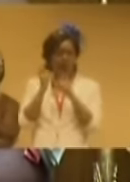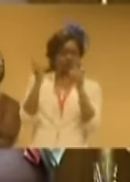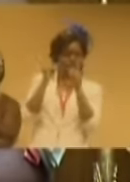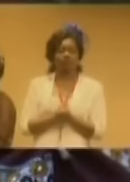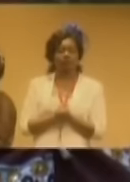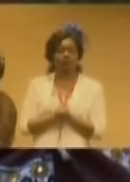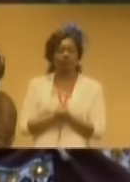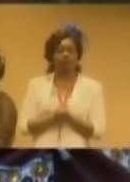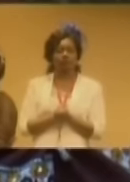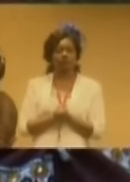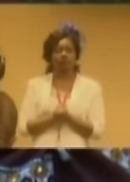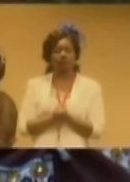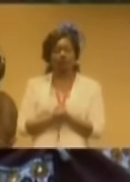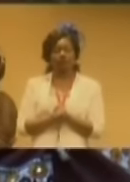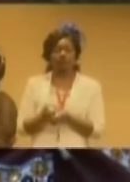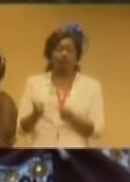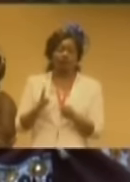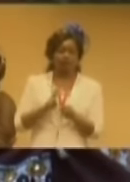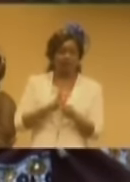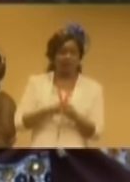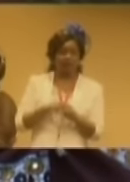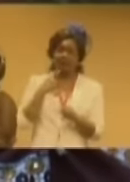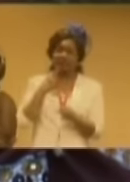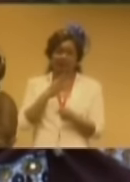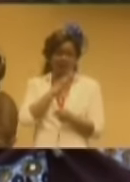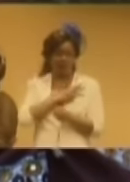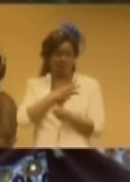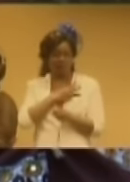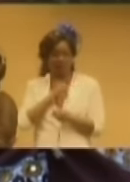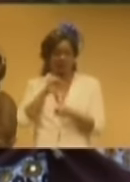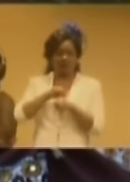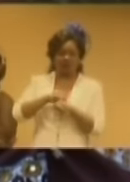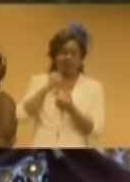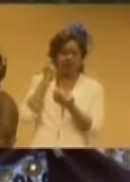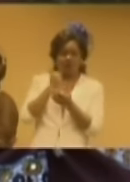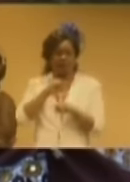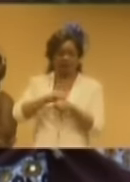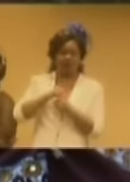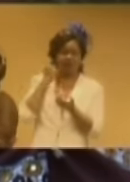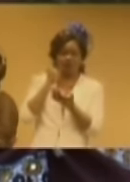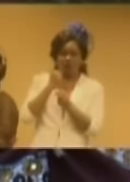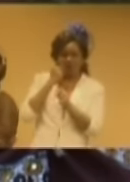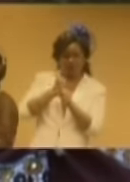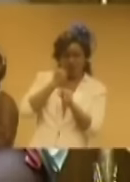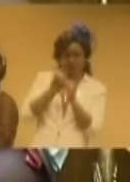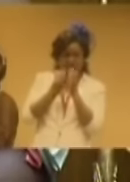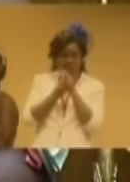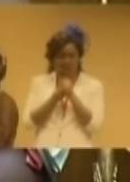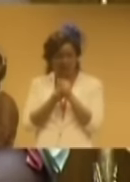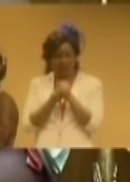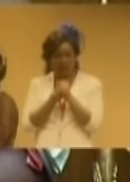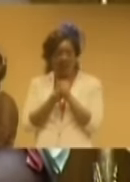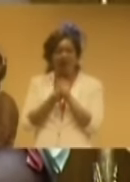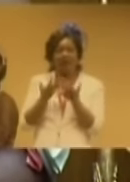great things. Let us now unite against all that is hindering our development